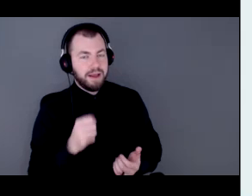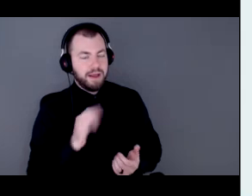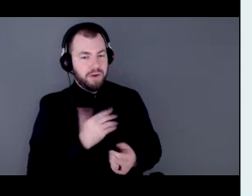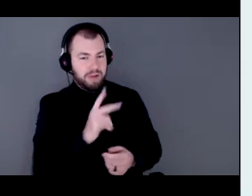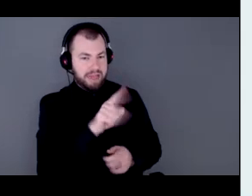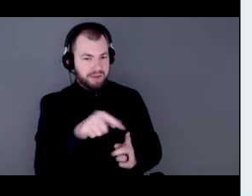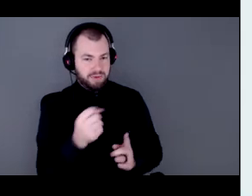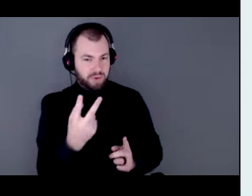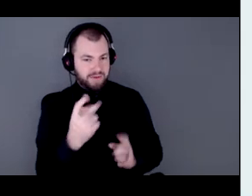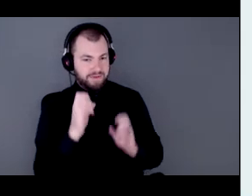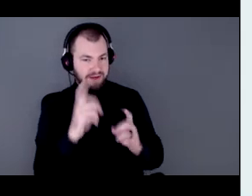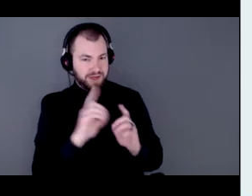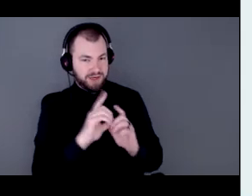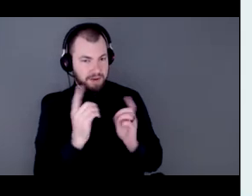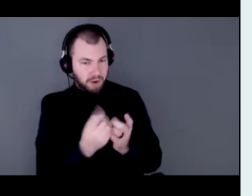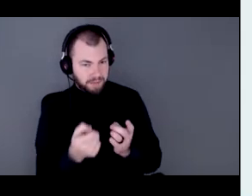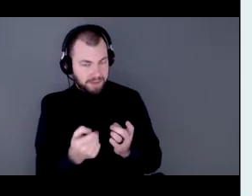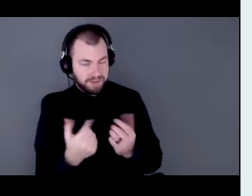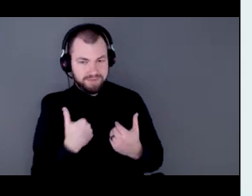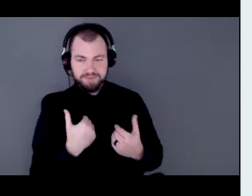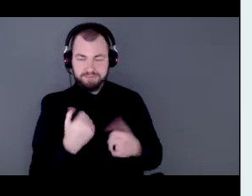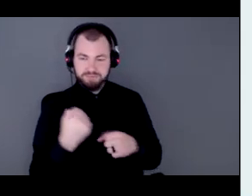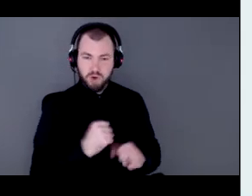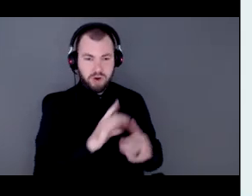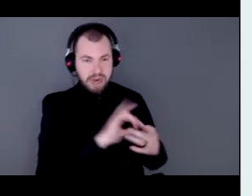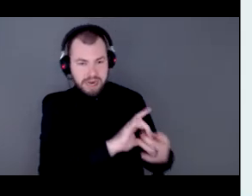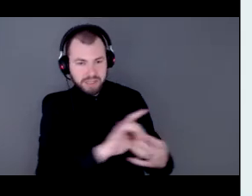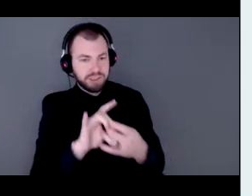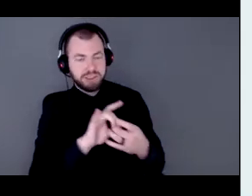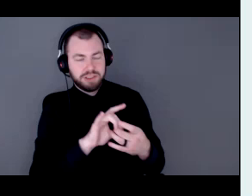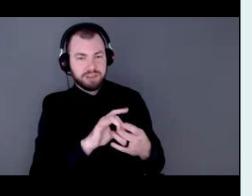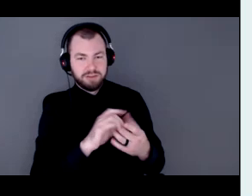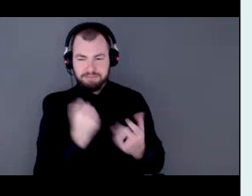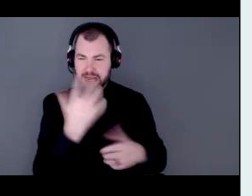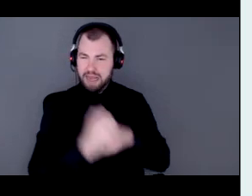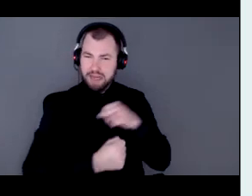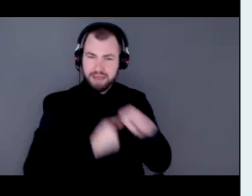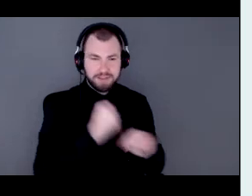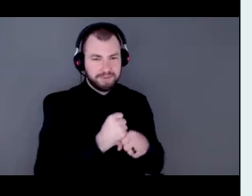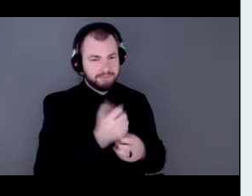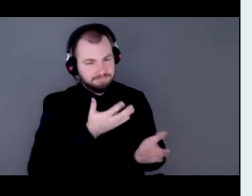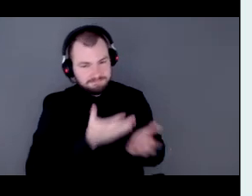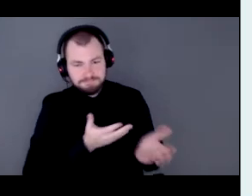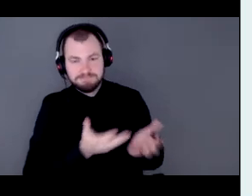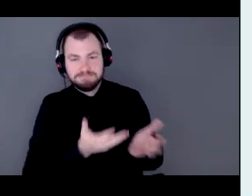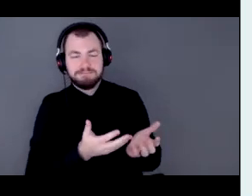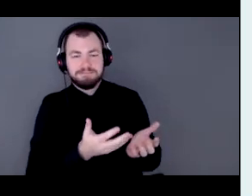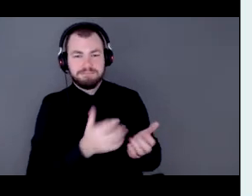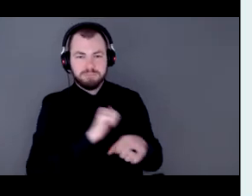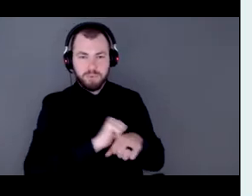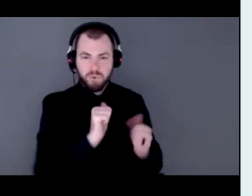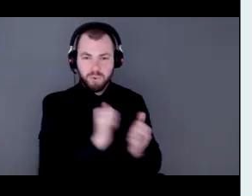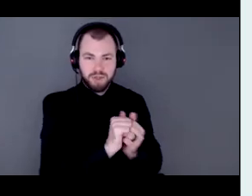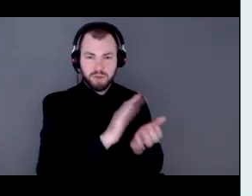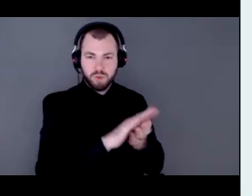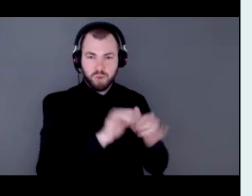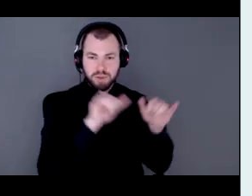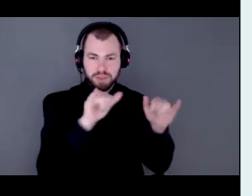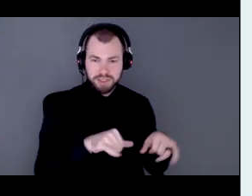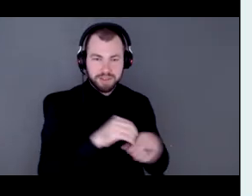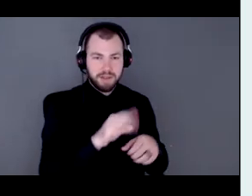education department, has very good connections. They've been working for years and years and years with school systems in Baton Rouge,